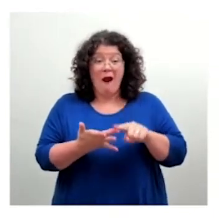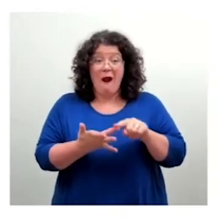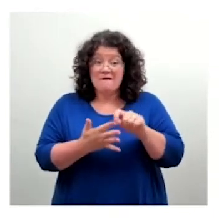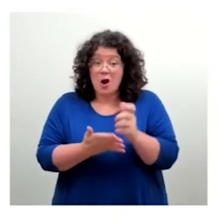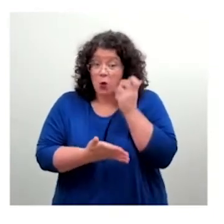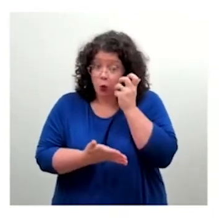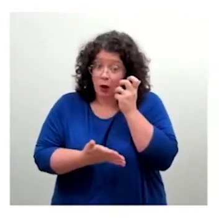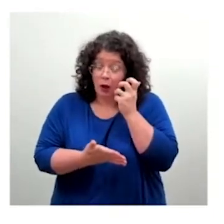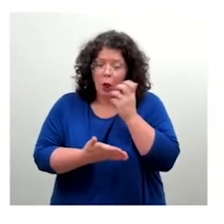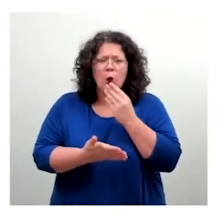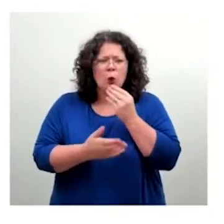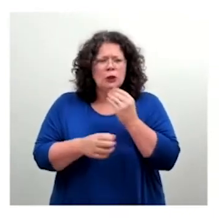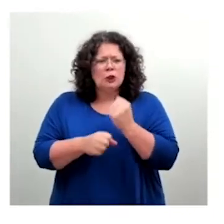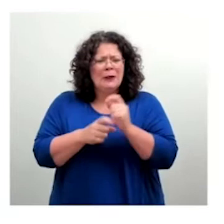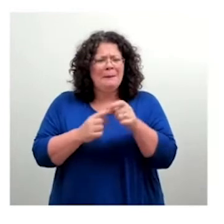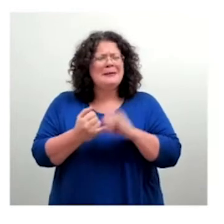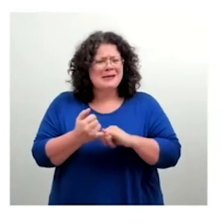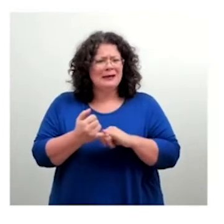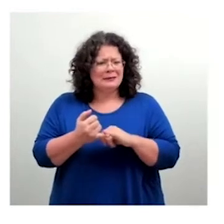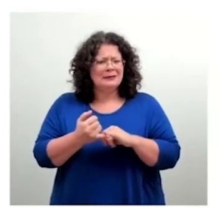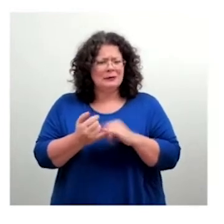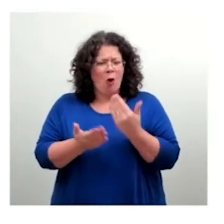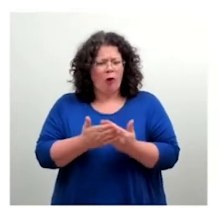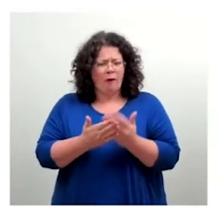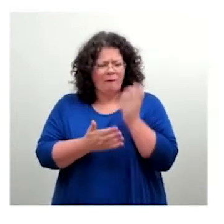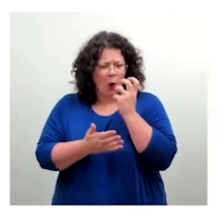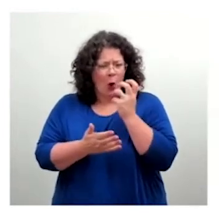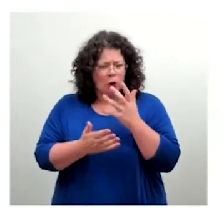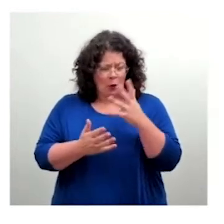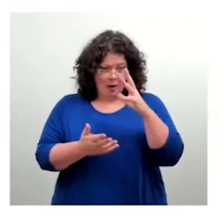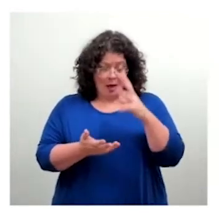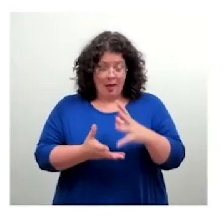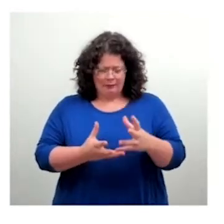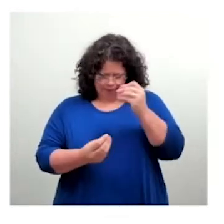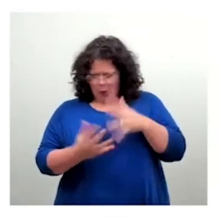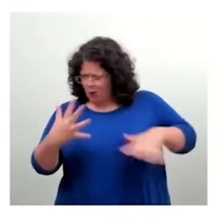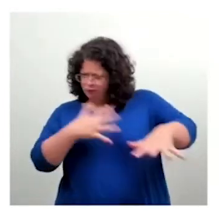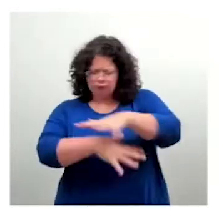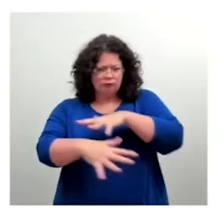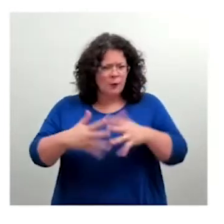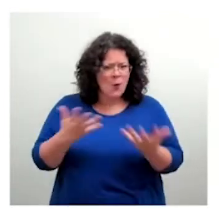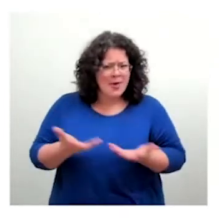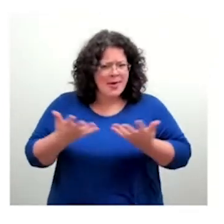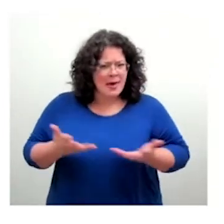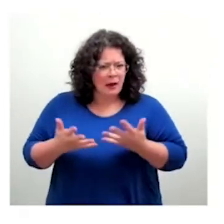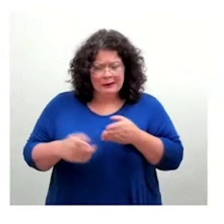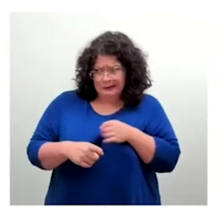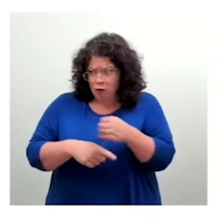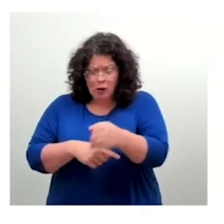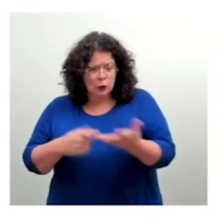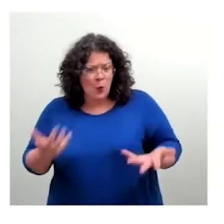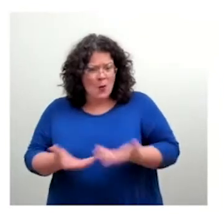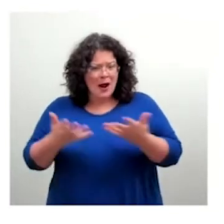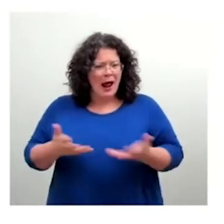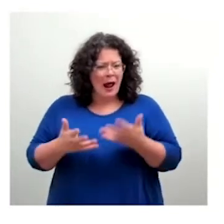map. So when we describe Soundscape as a map delivered in 3D audio, that map information comes from OpenStreetMap, which